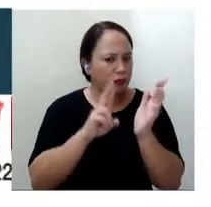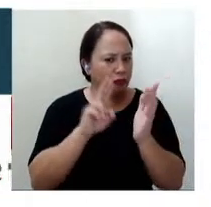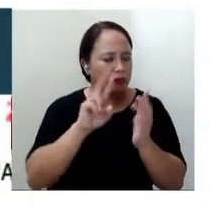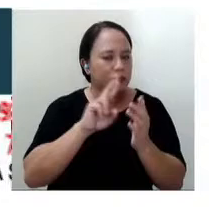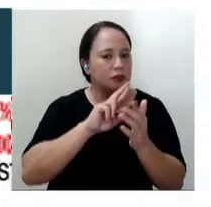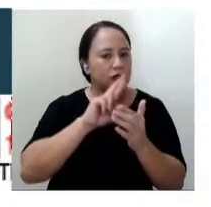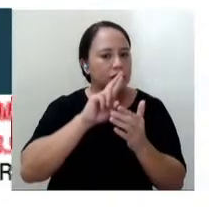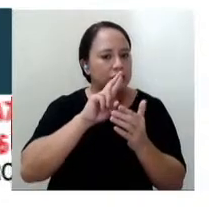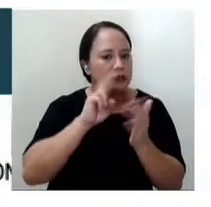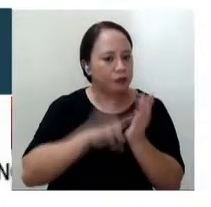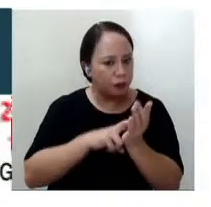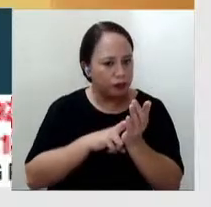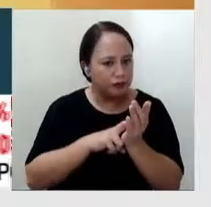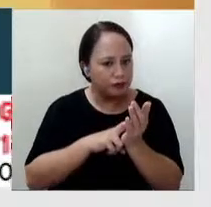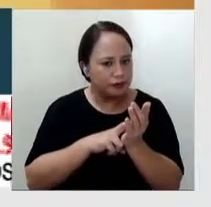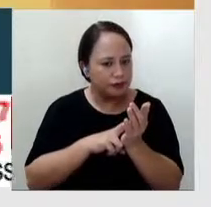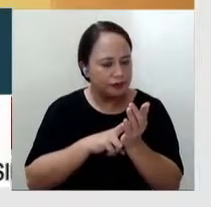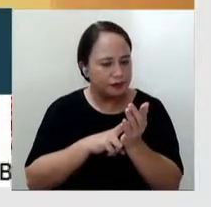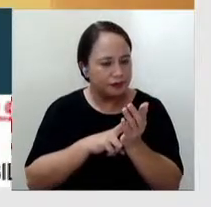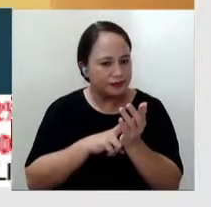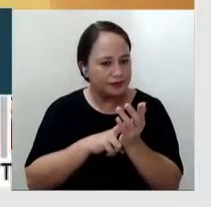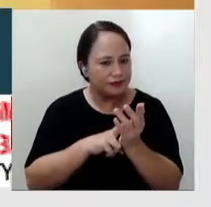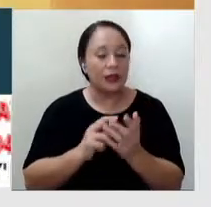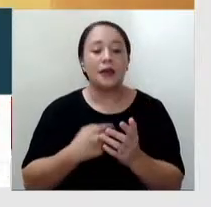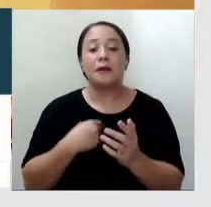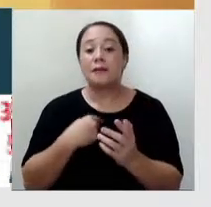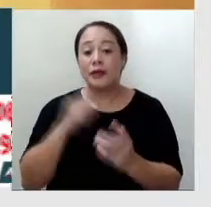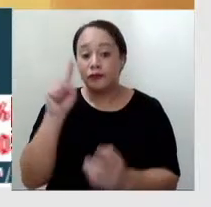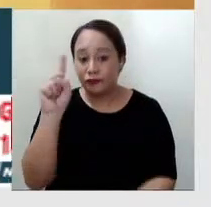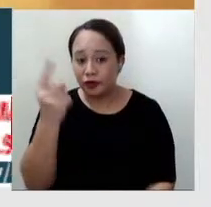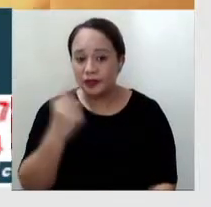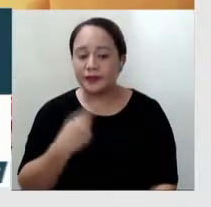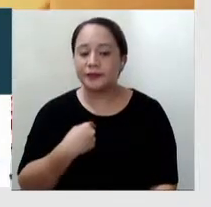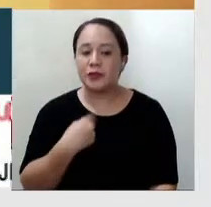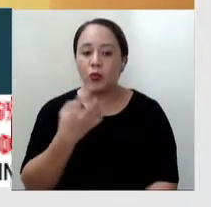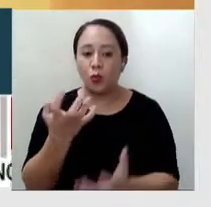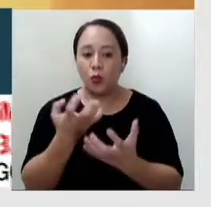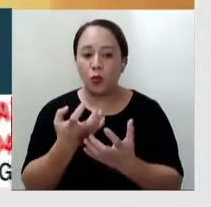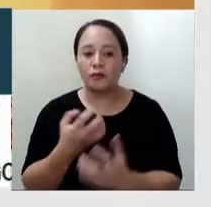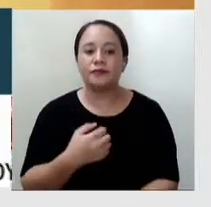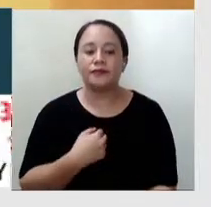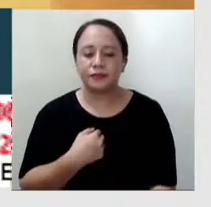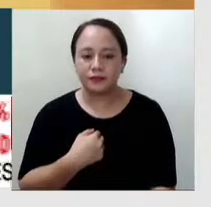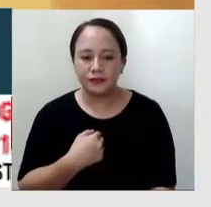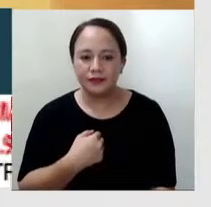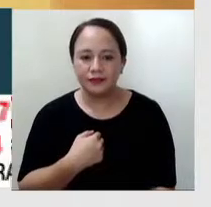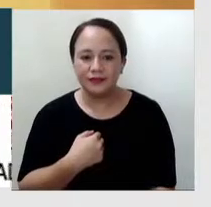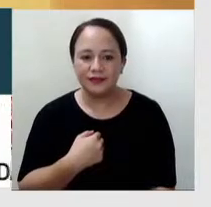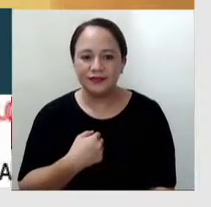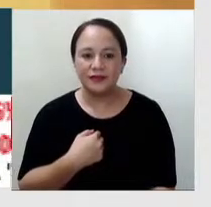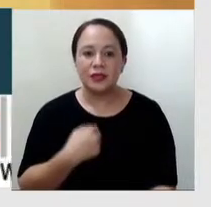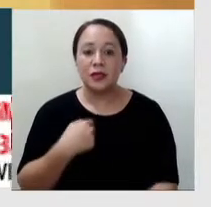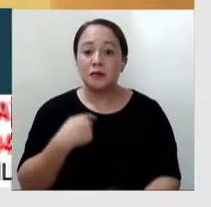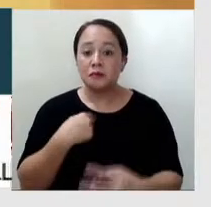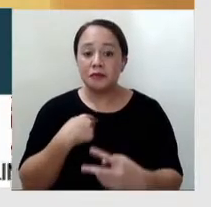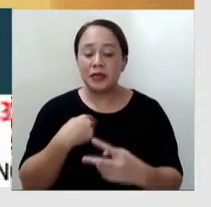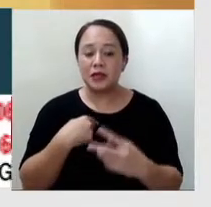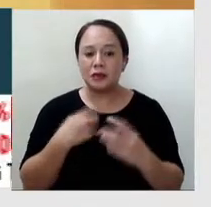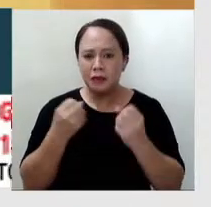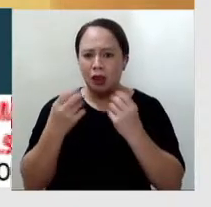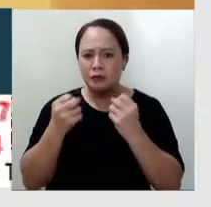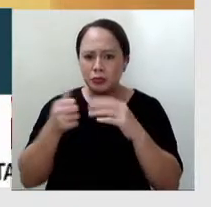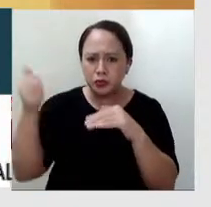Sure. So first, I just want to say that I am one of many